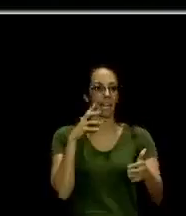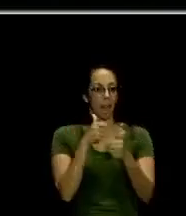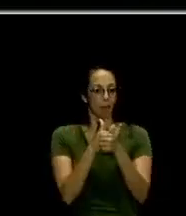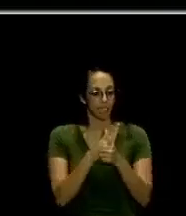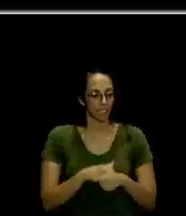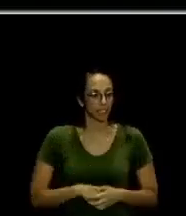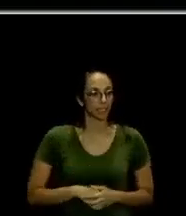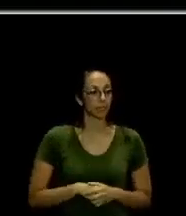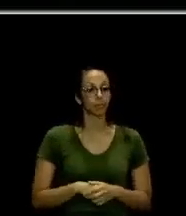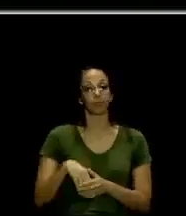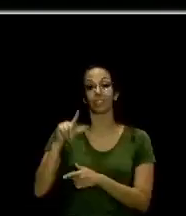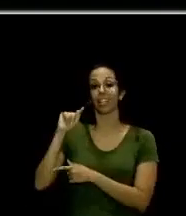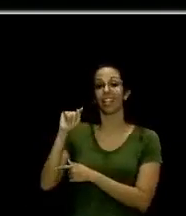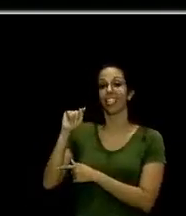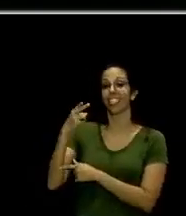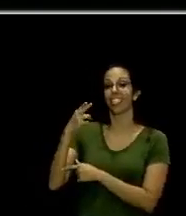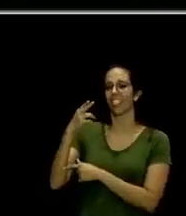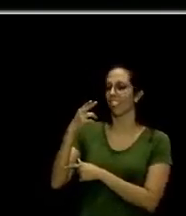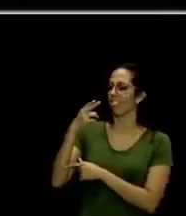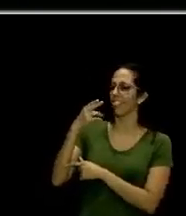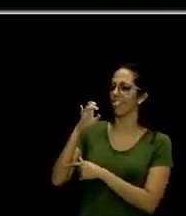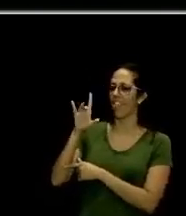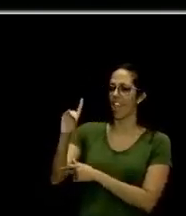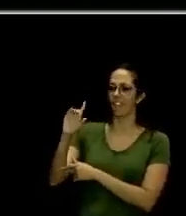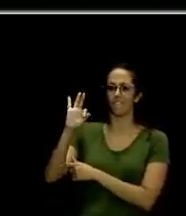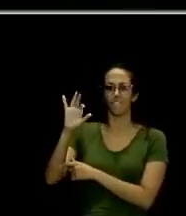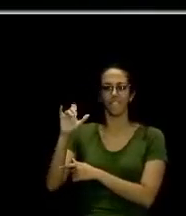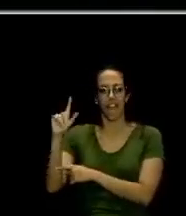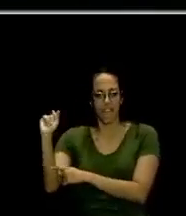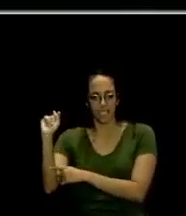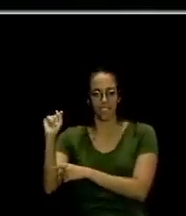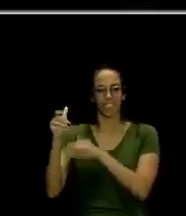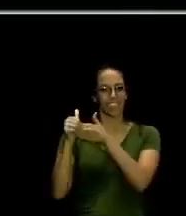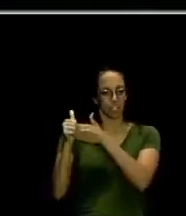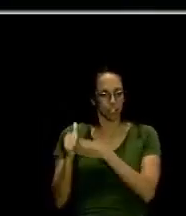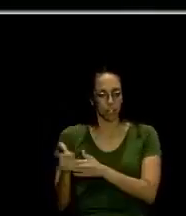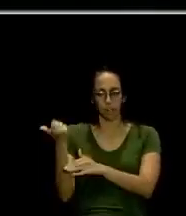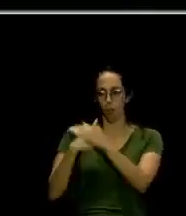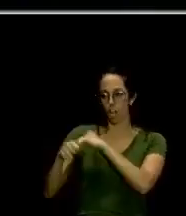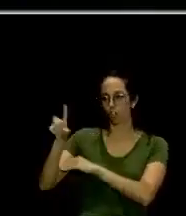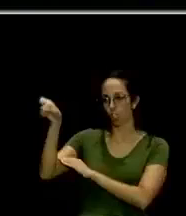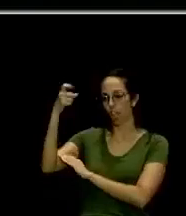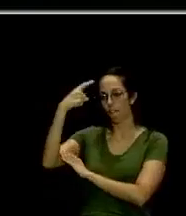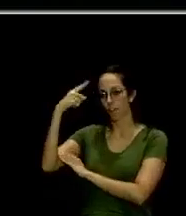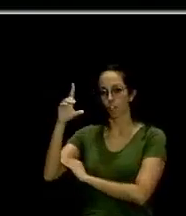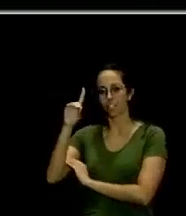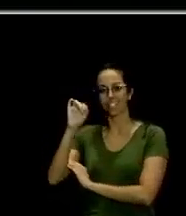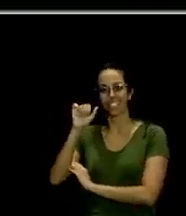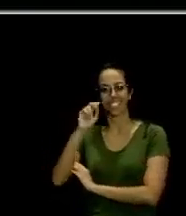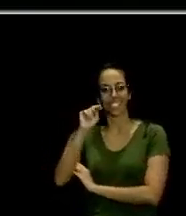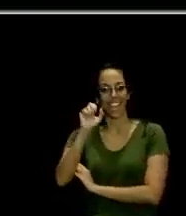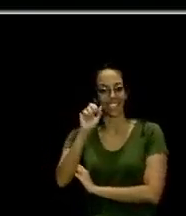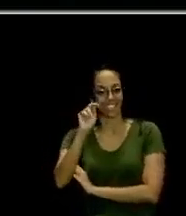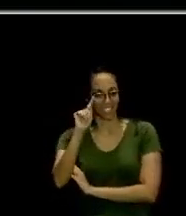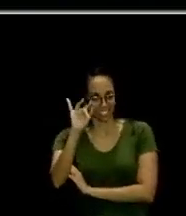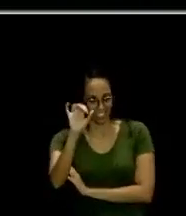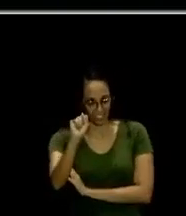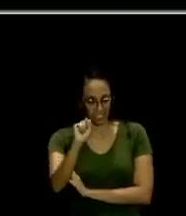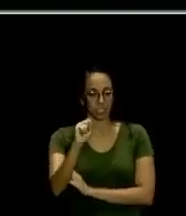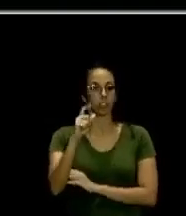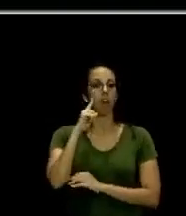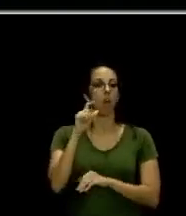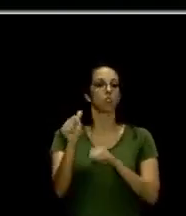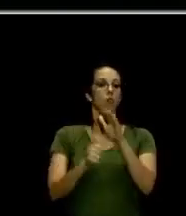to the steadfast leadership and commitment of Governor DeSantis and the unwavering support and the leadership of the Florida